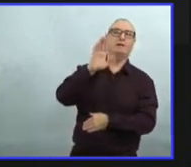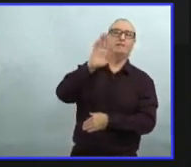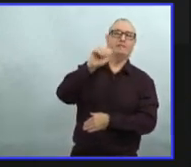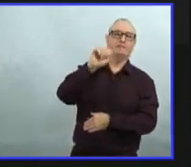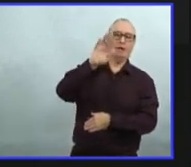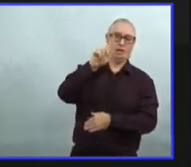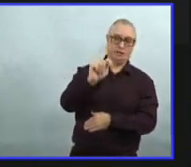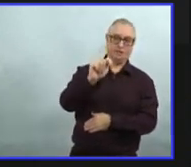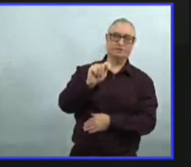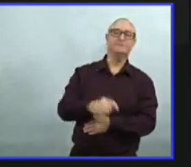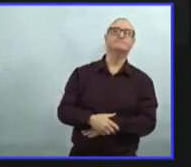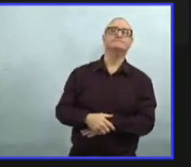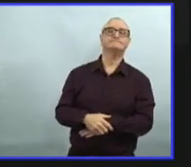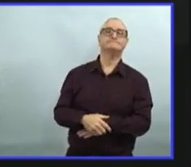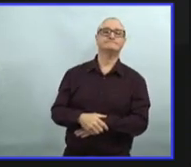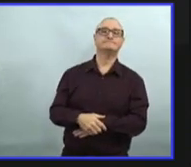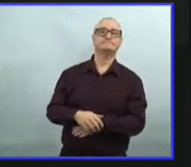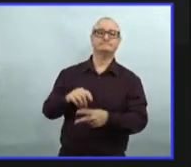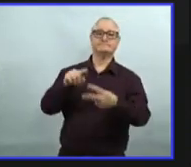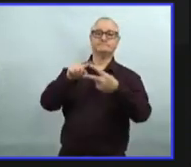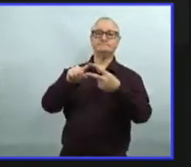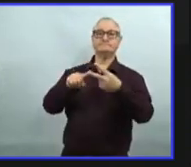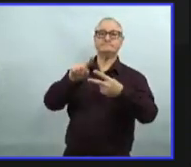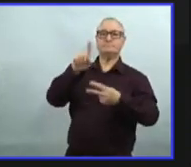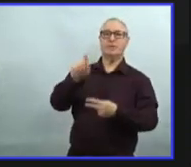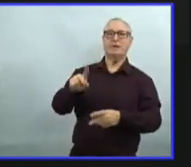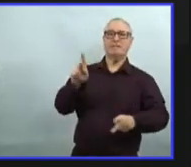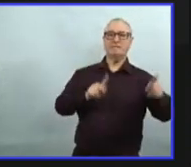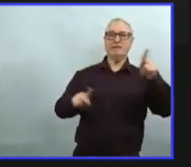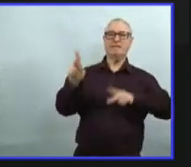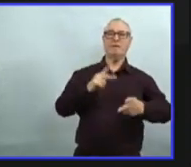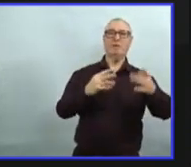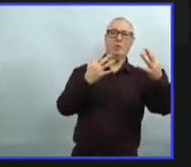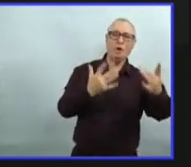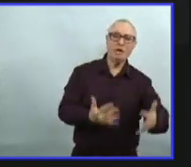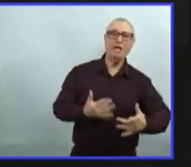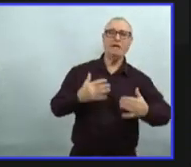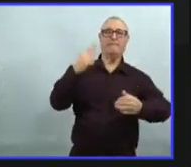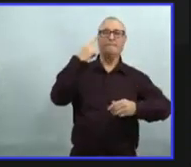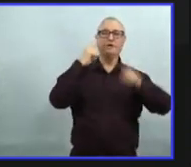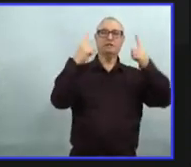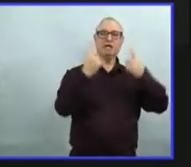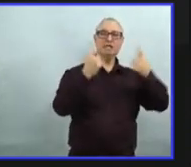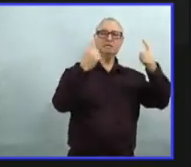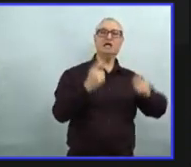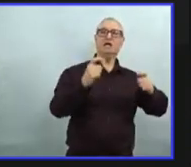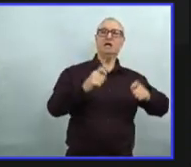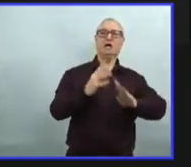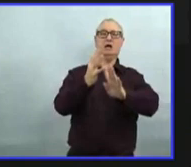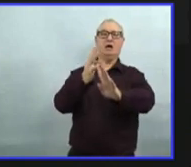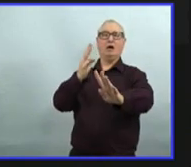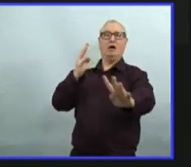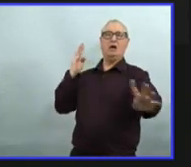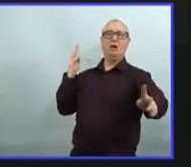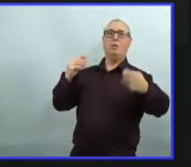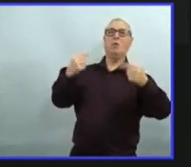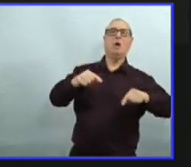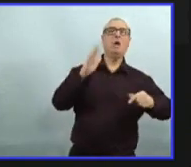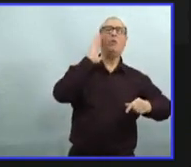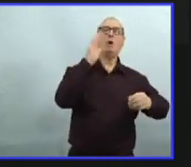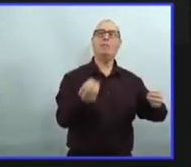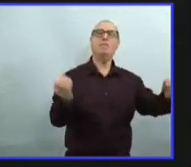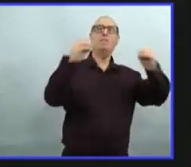outside of the testing site at the U of M this morning. Long lines of cars again. When will more swab capacity be added